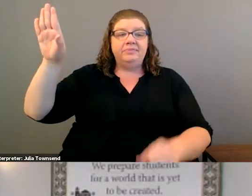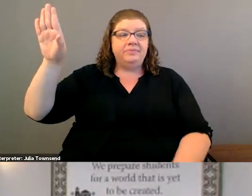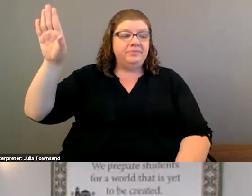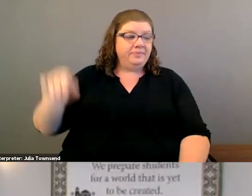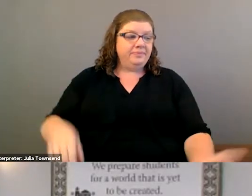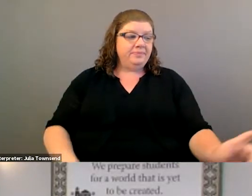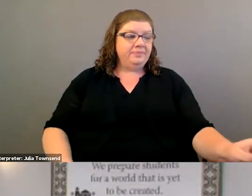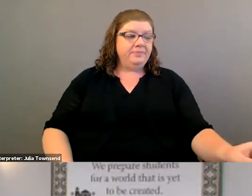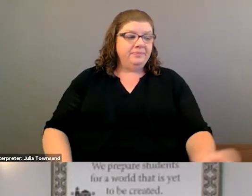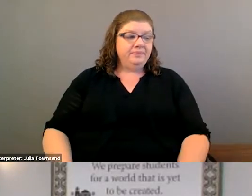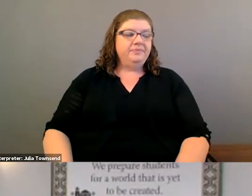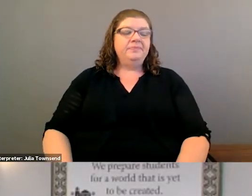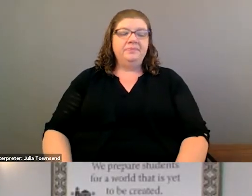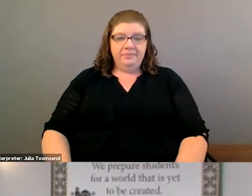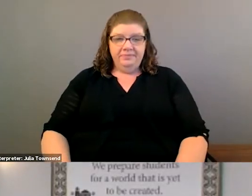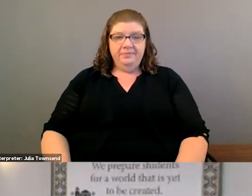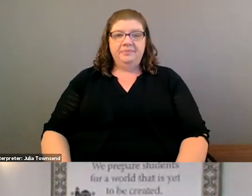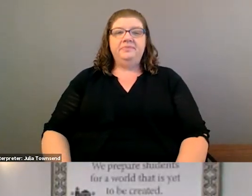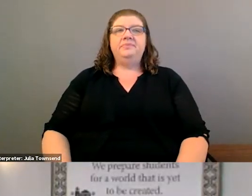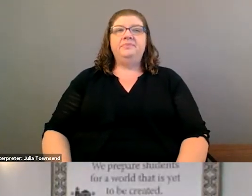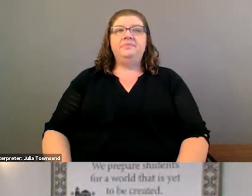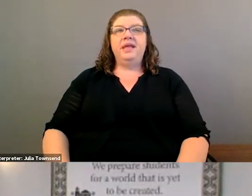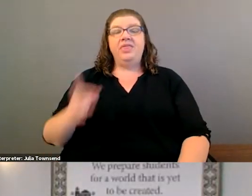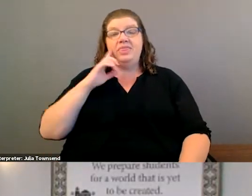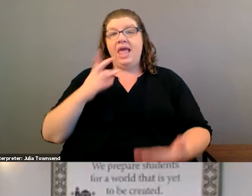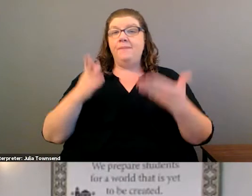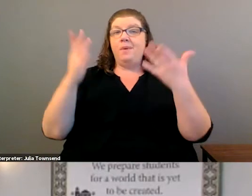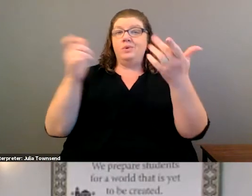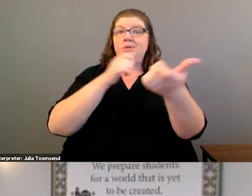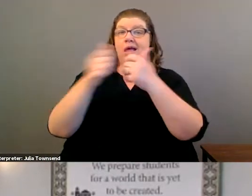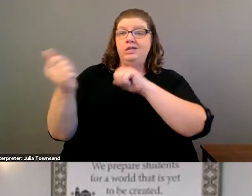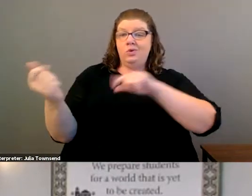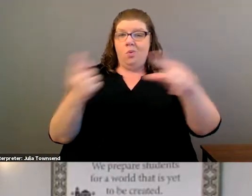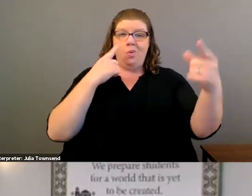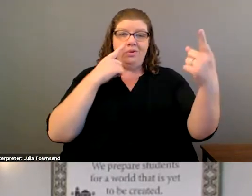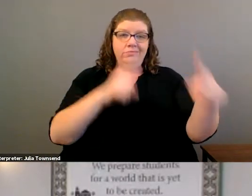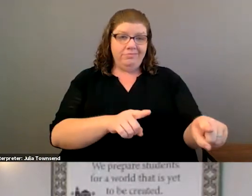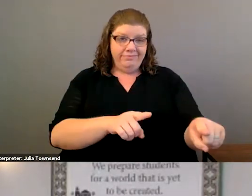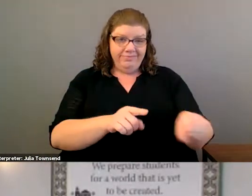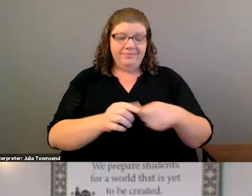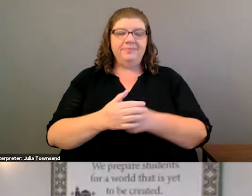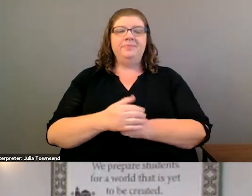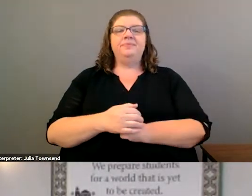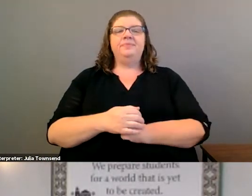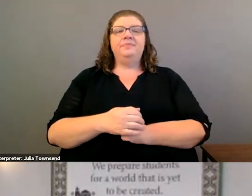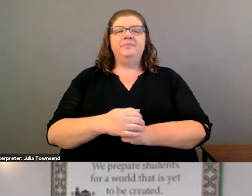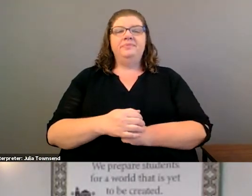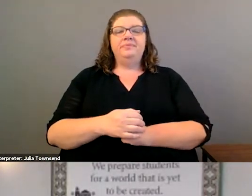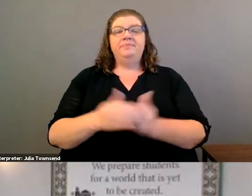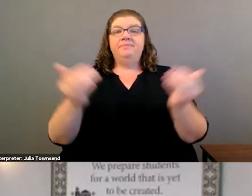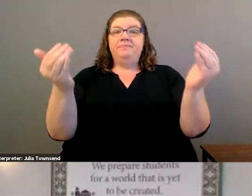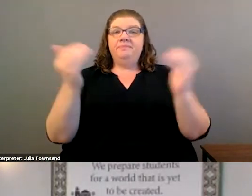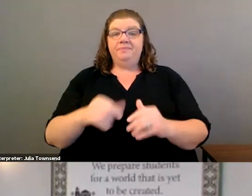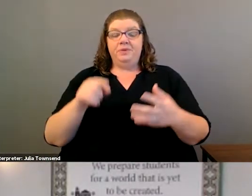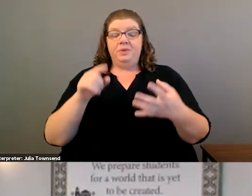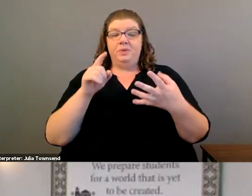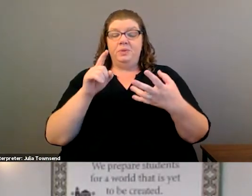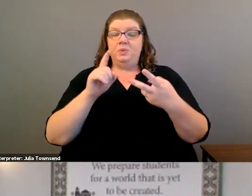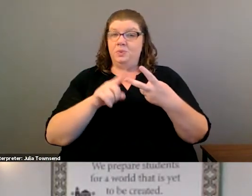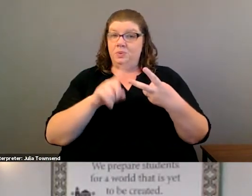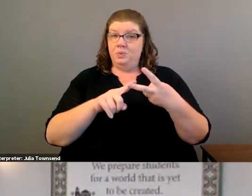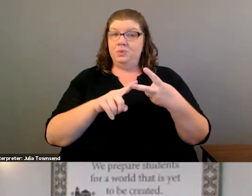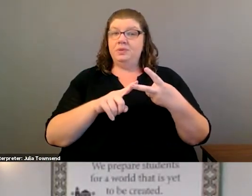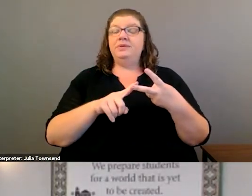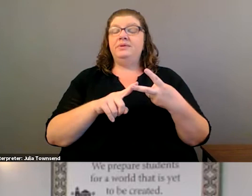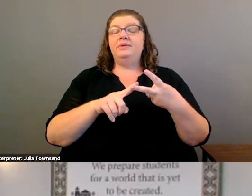Aye. Aye. The motion passes unanimously. On to number 2. This is